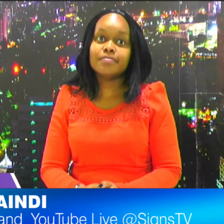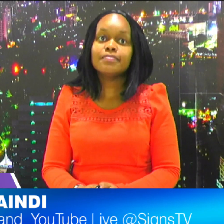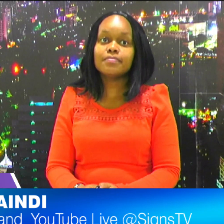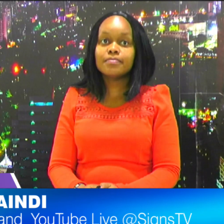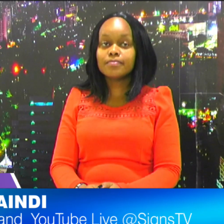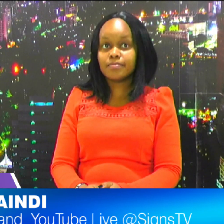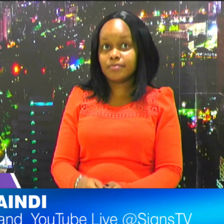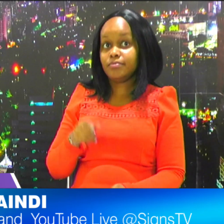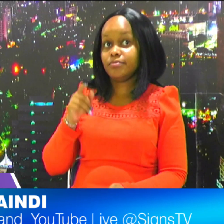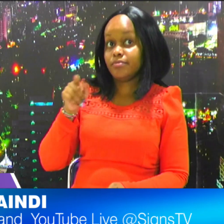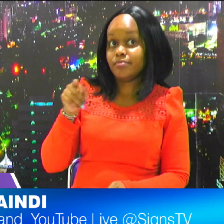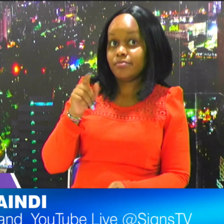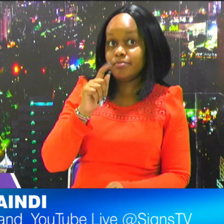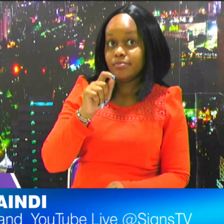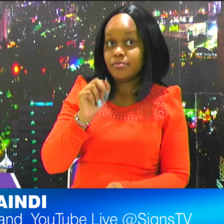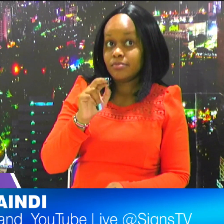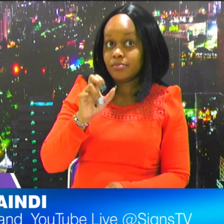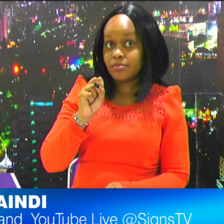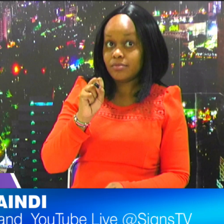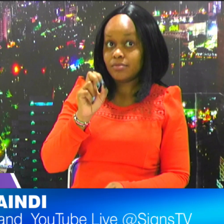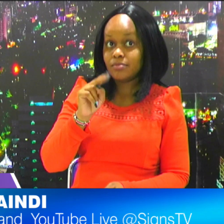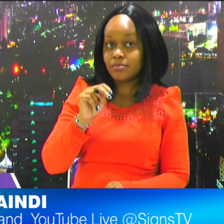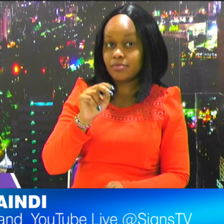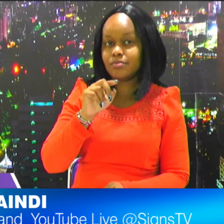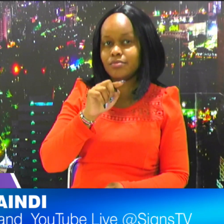he will protect his name at all costs.